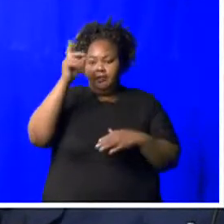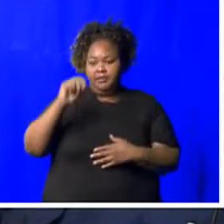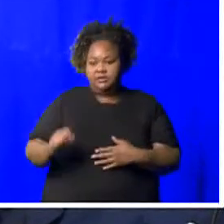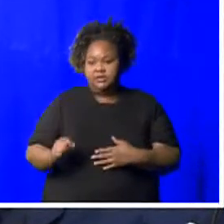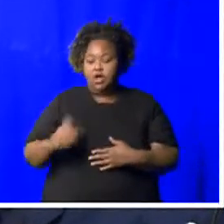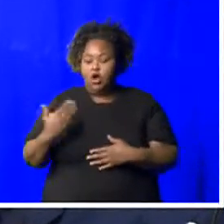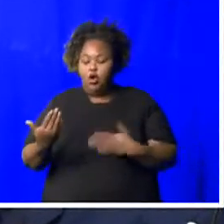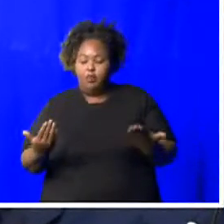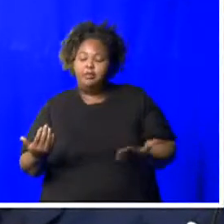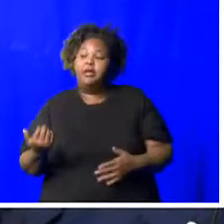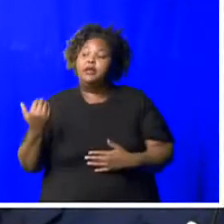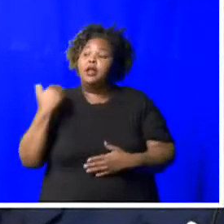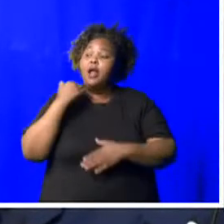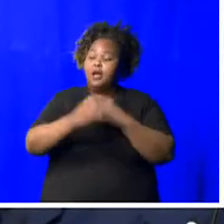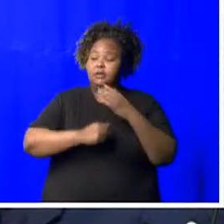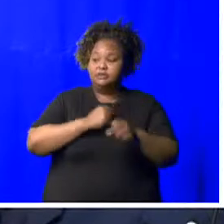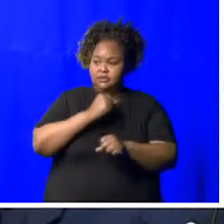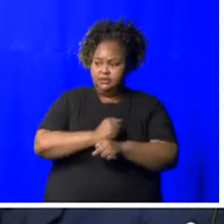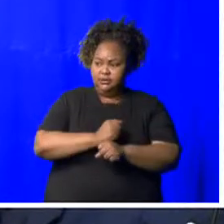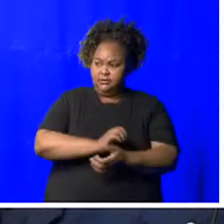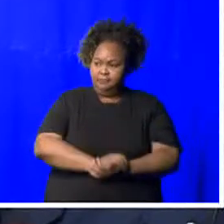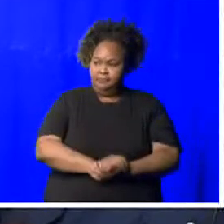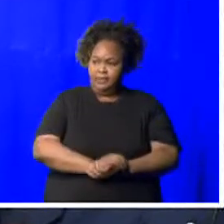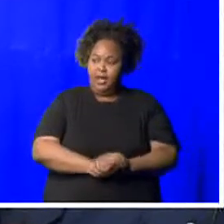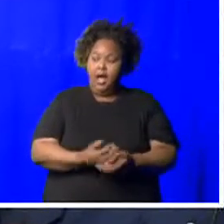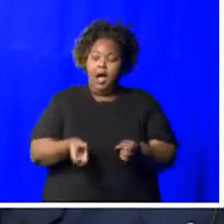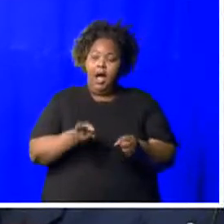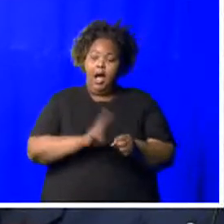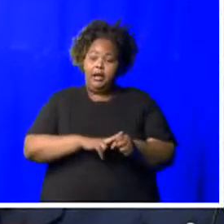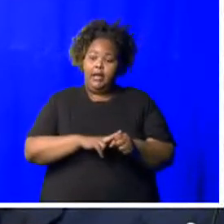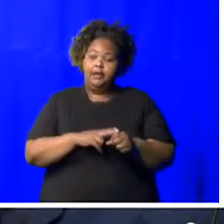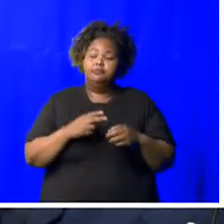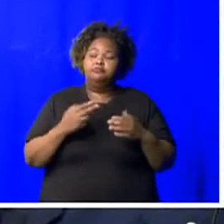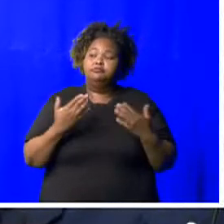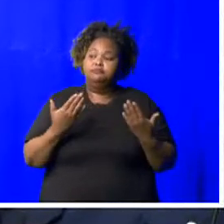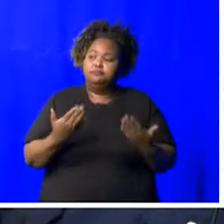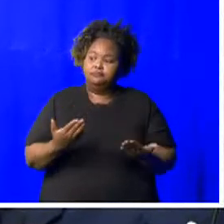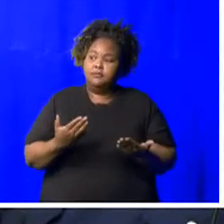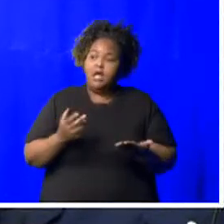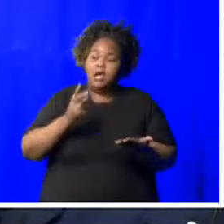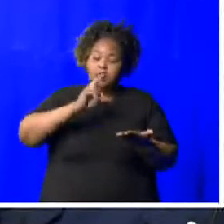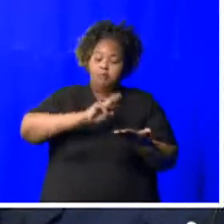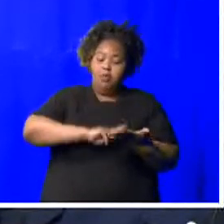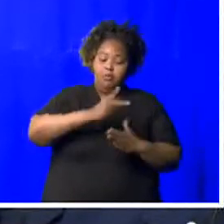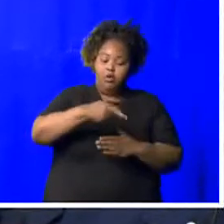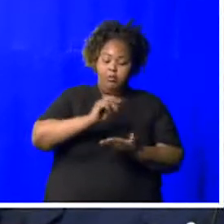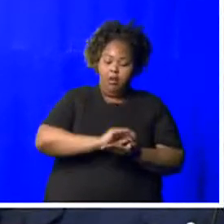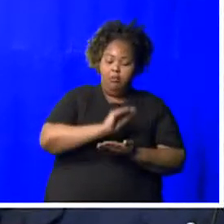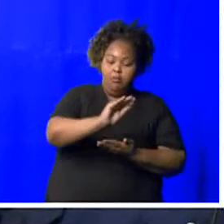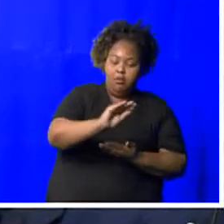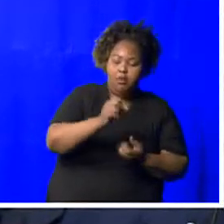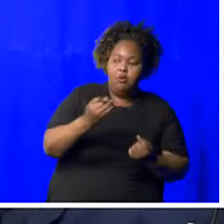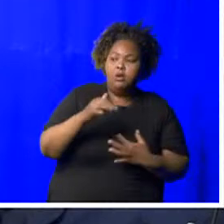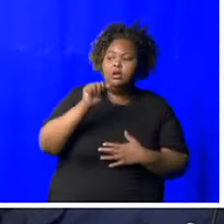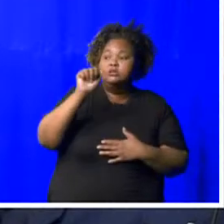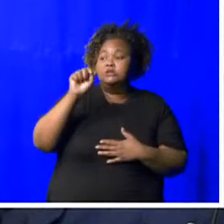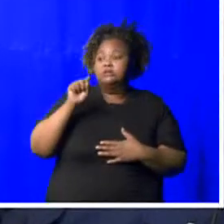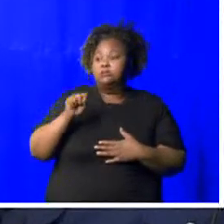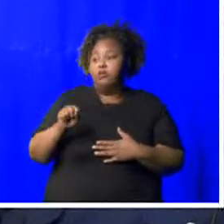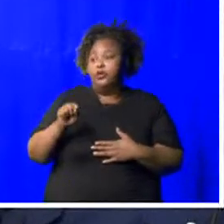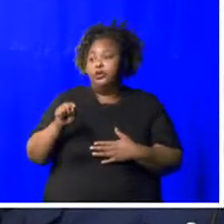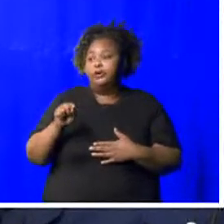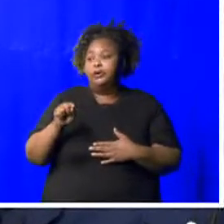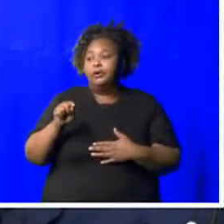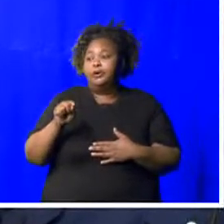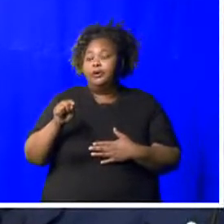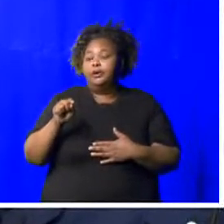year. Total allocation to capital programs amounts to 6.34